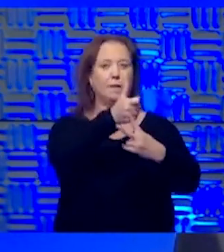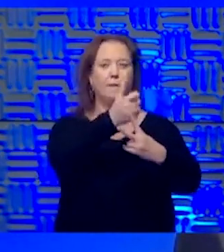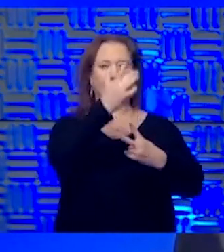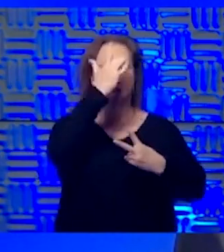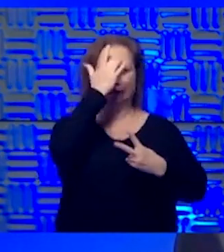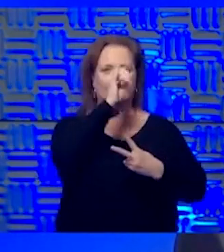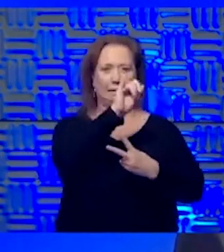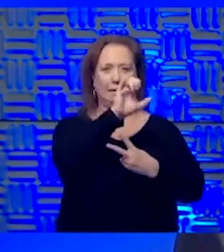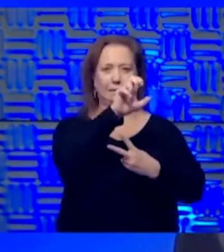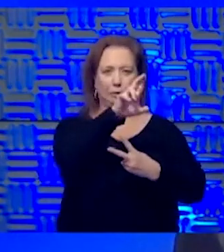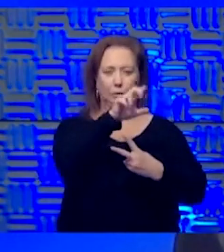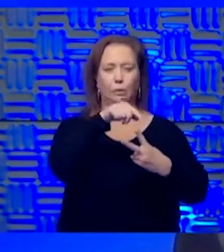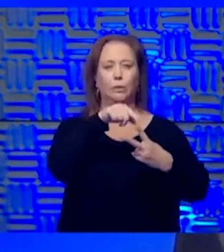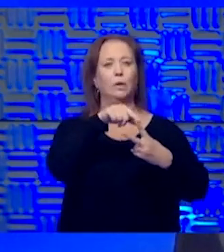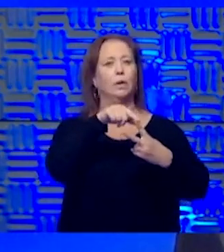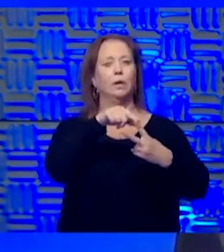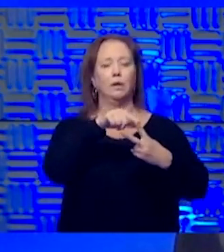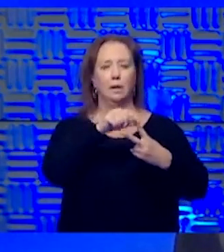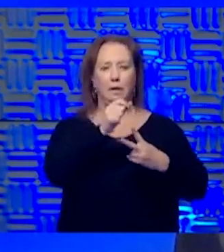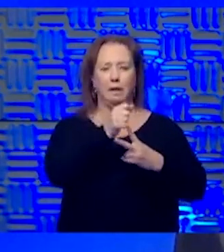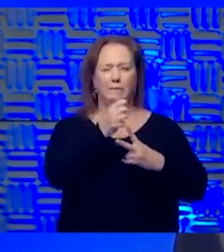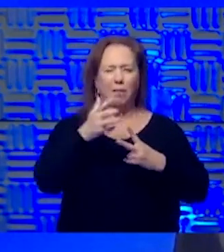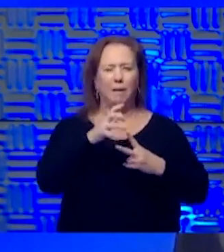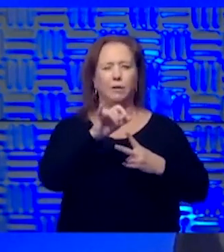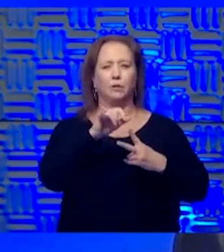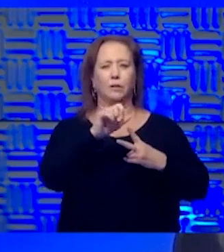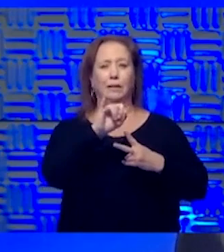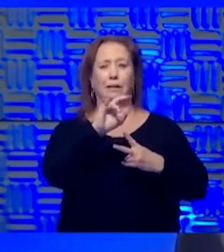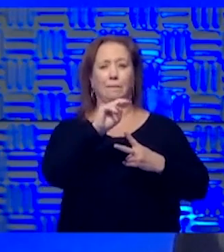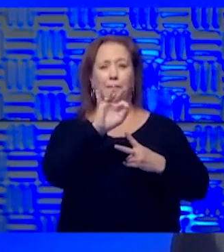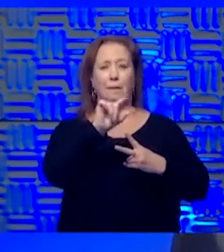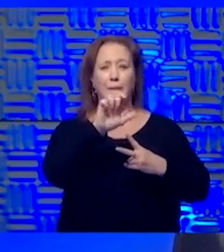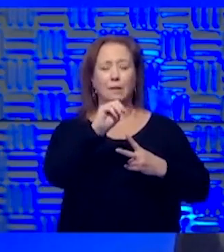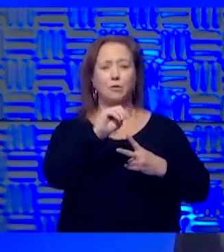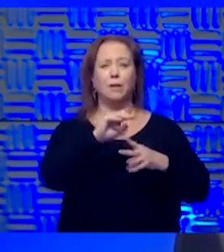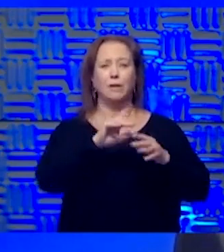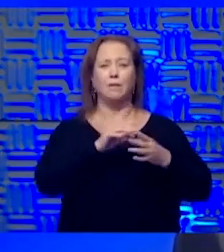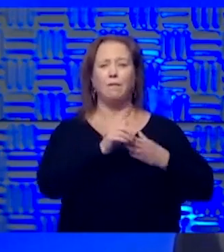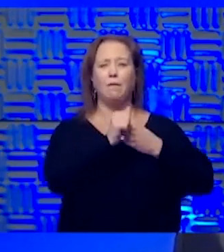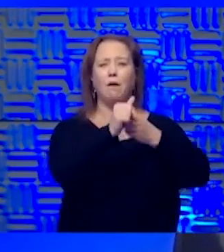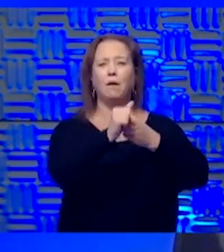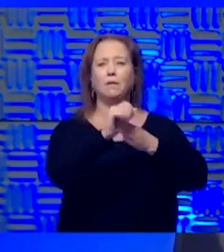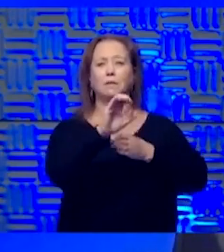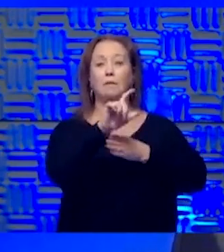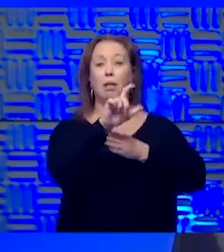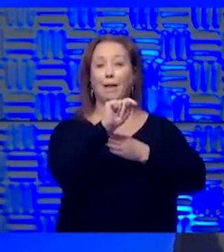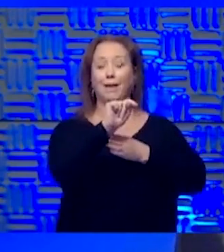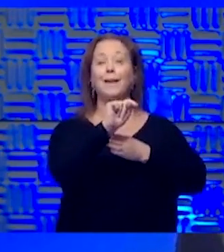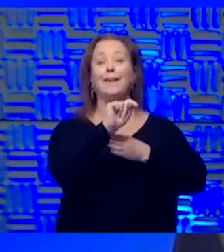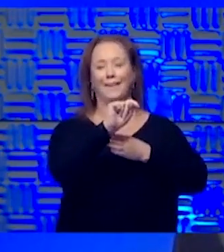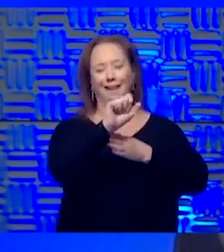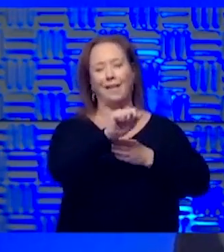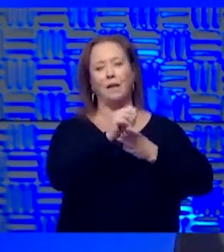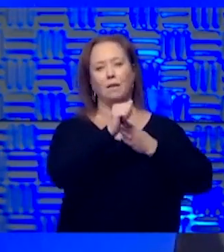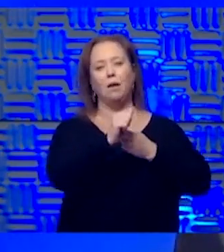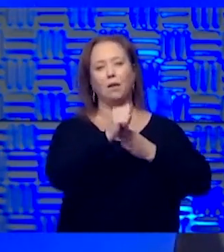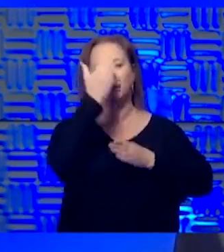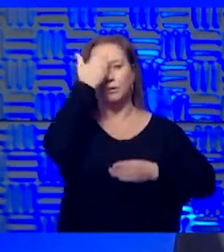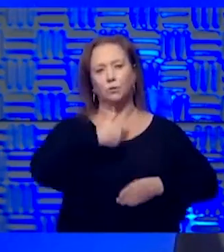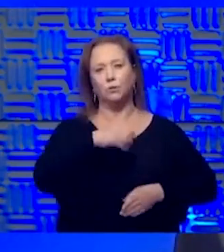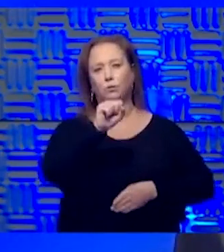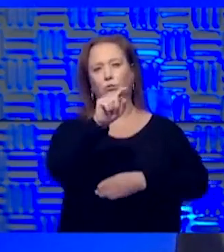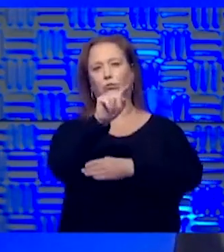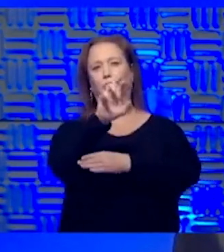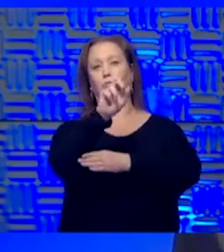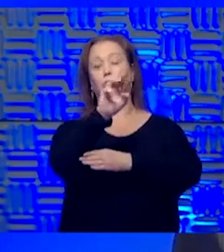ICU, they have a lot of inflammation, and inflammation leads to clotting, and that can cause strokes. Of course, they have clotting that affects a